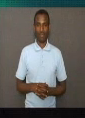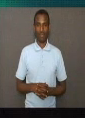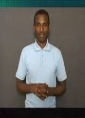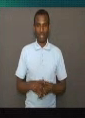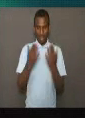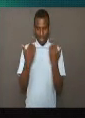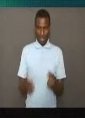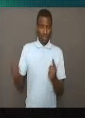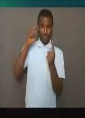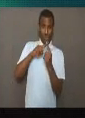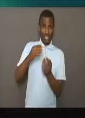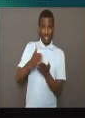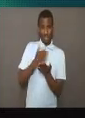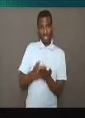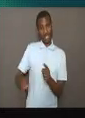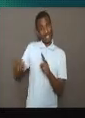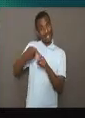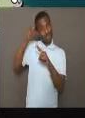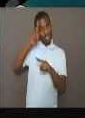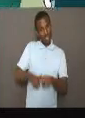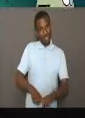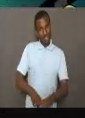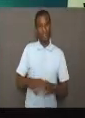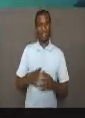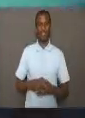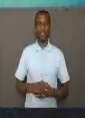Let's get back to our lesson.